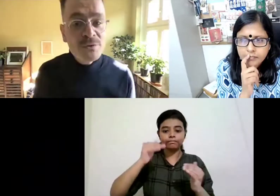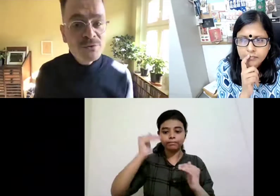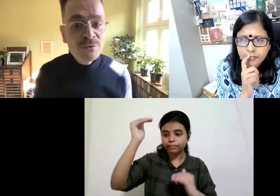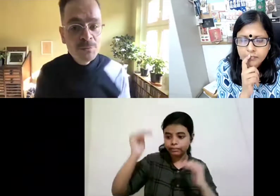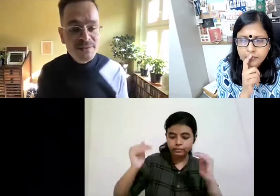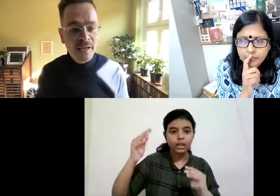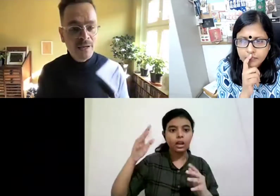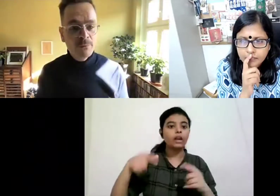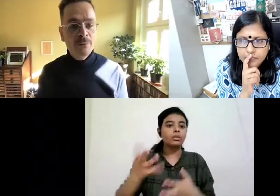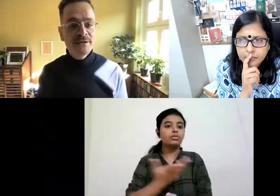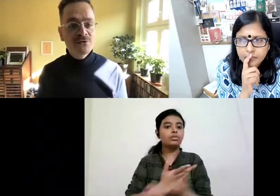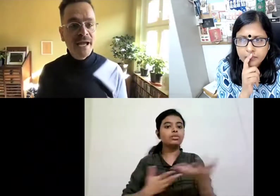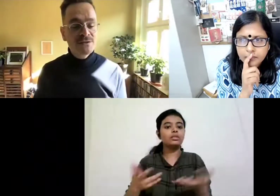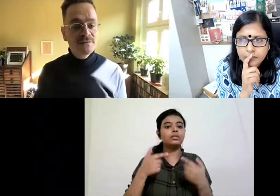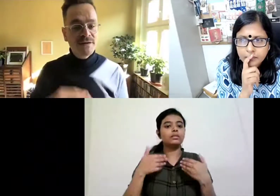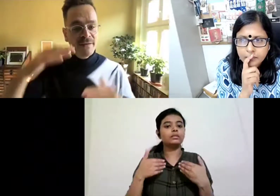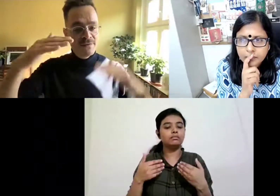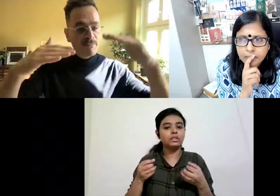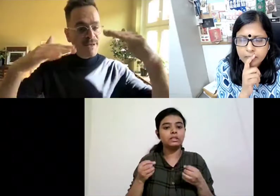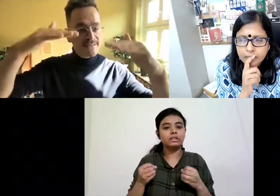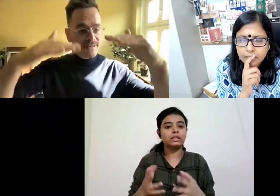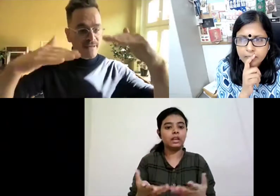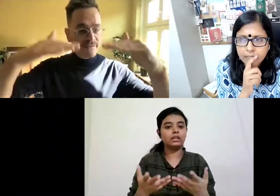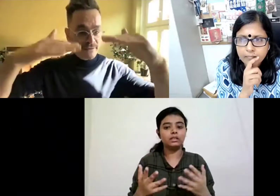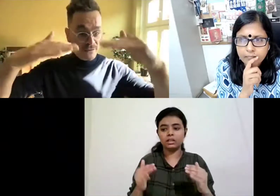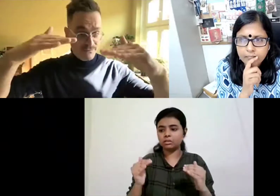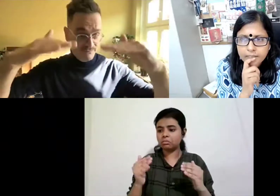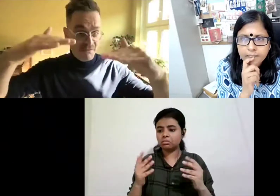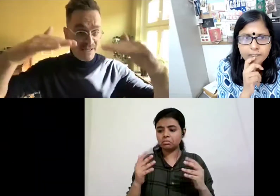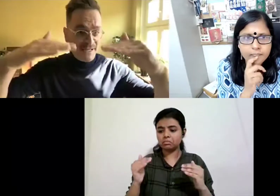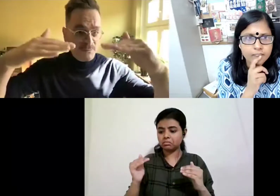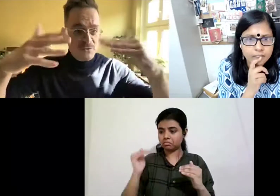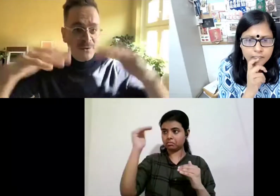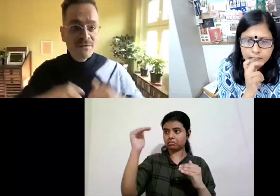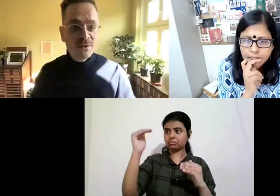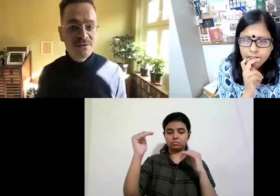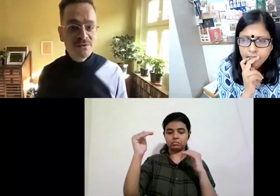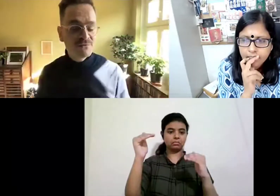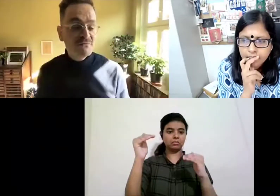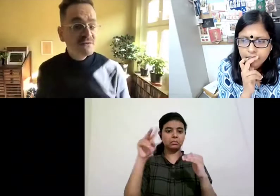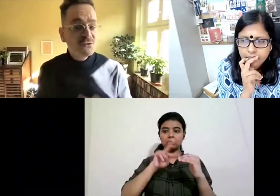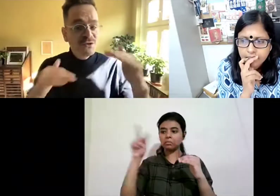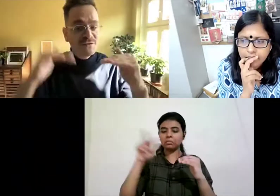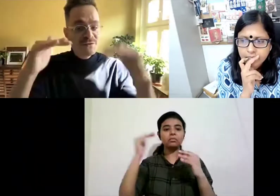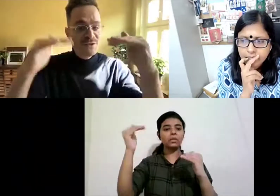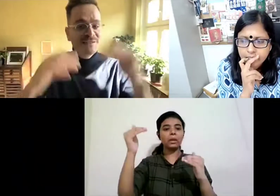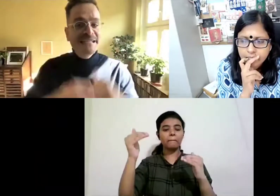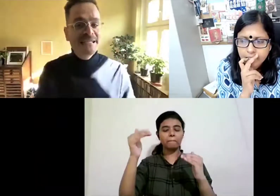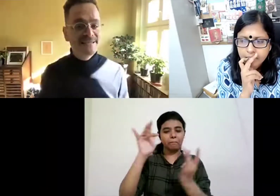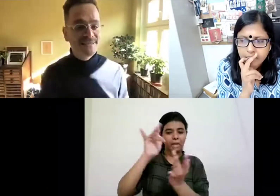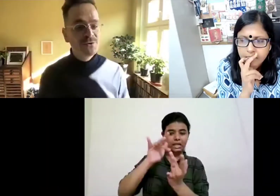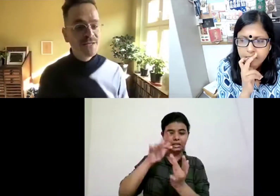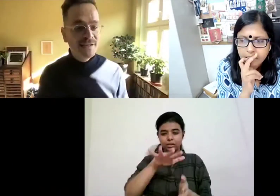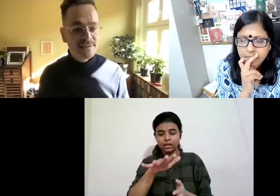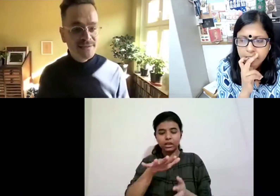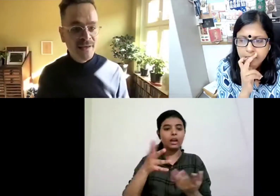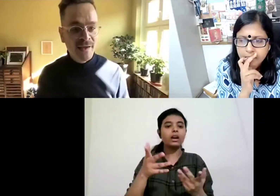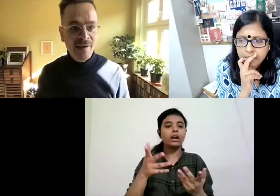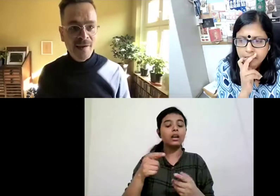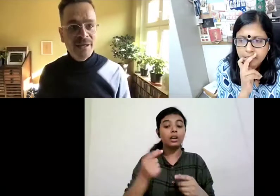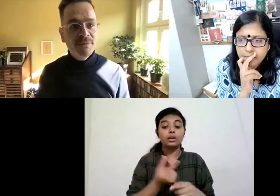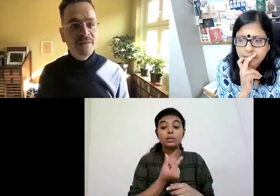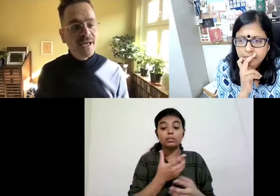our focus groups where we are trying to find the best level in between those two different needs, user